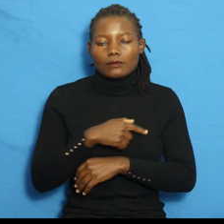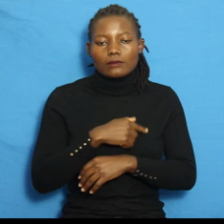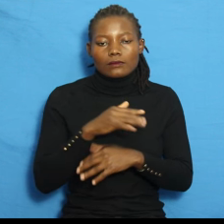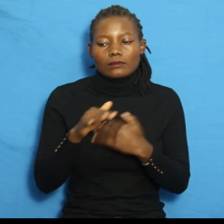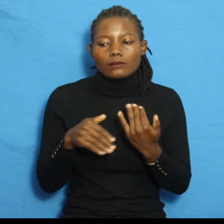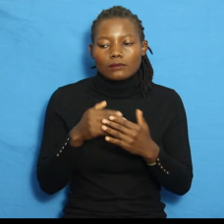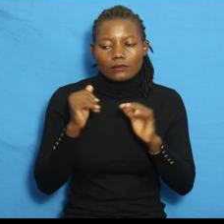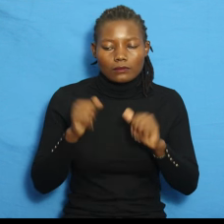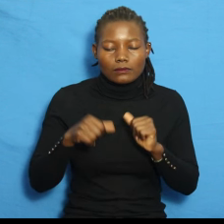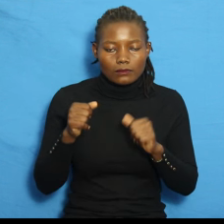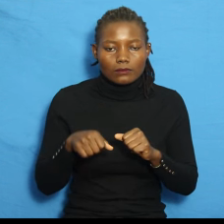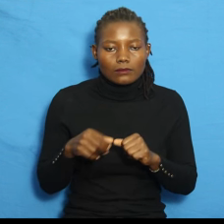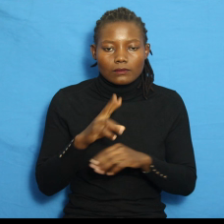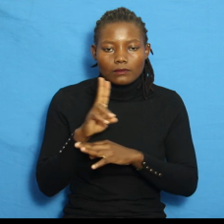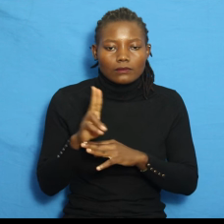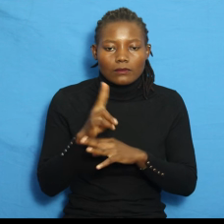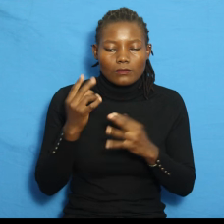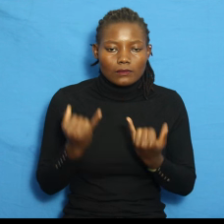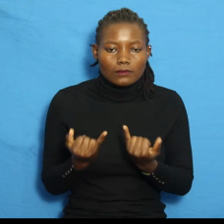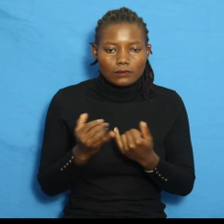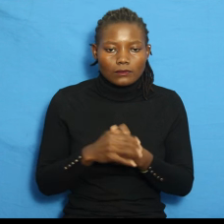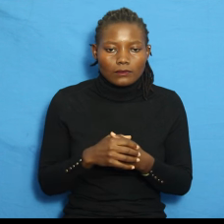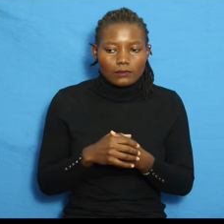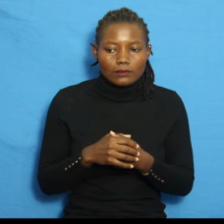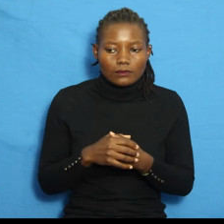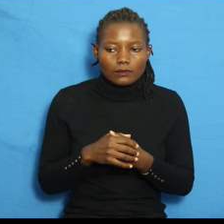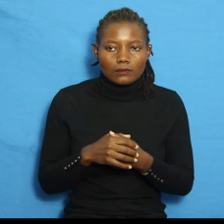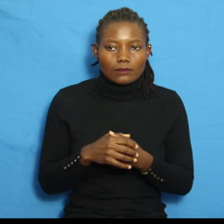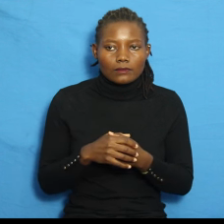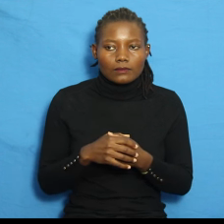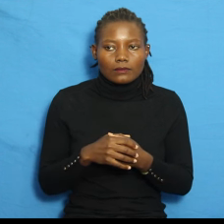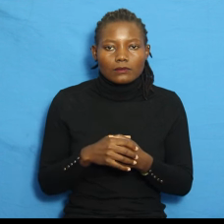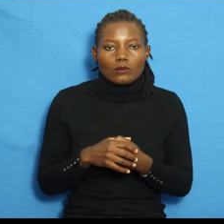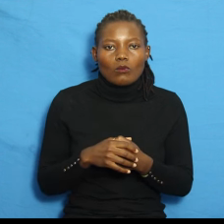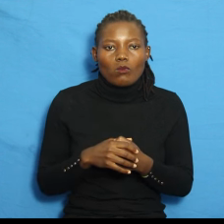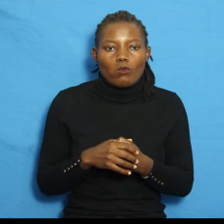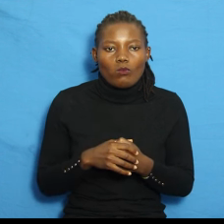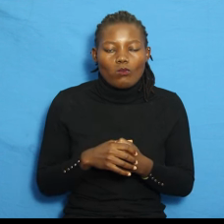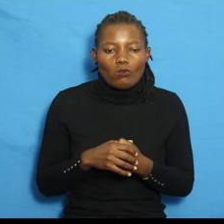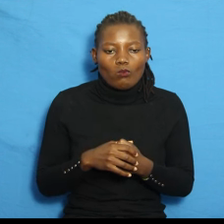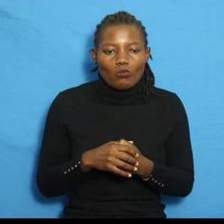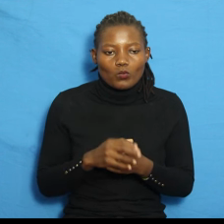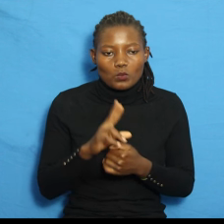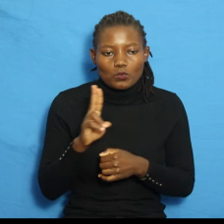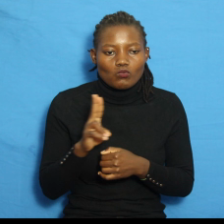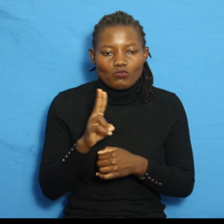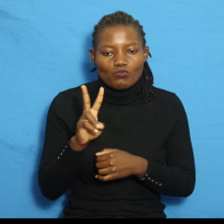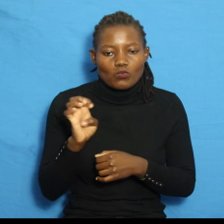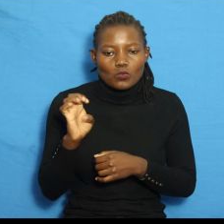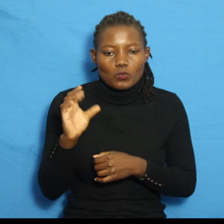quantity enables us to be able to use now the